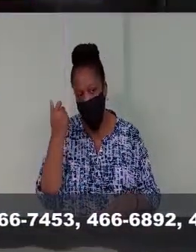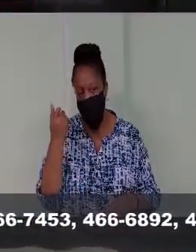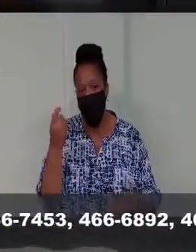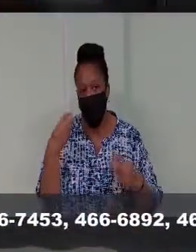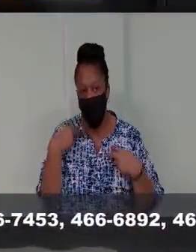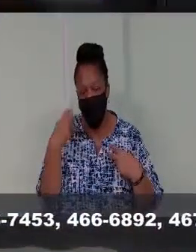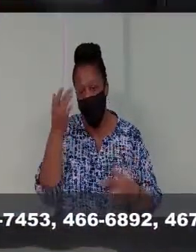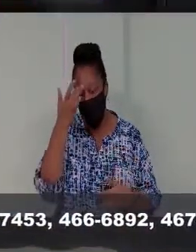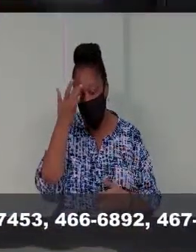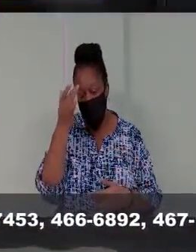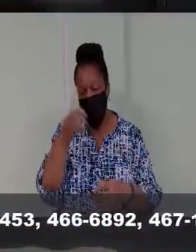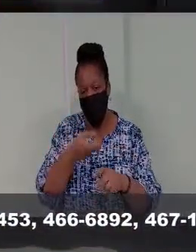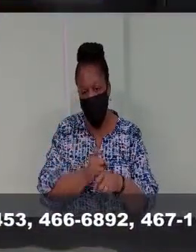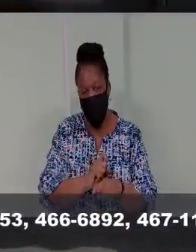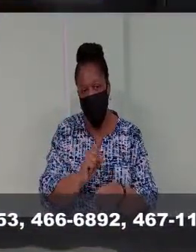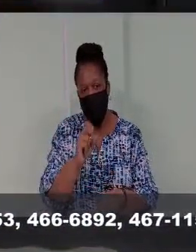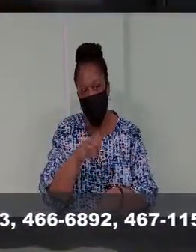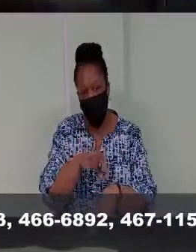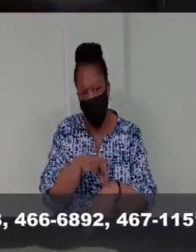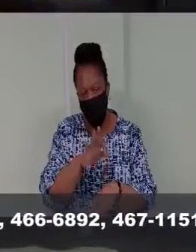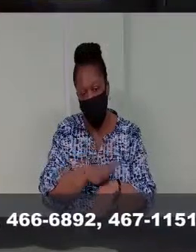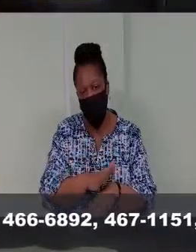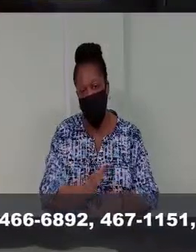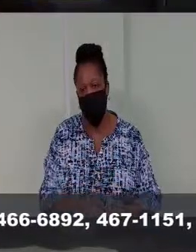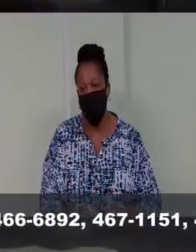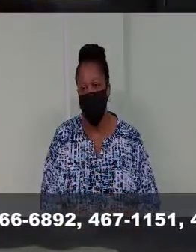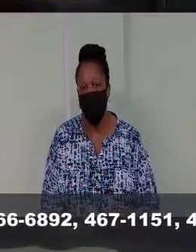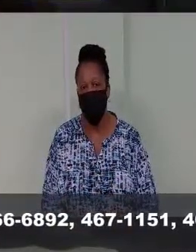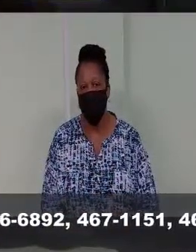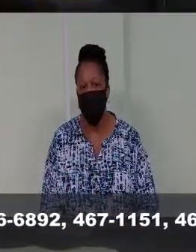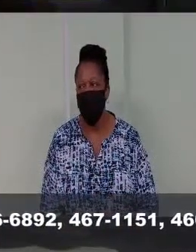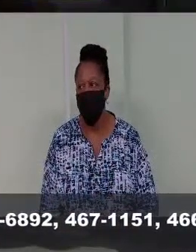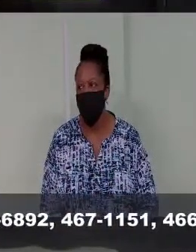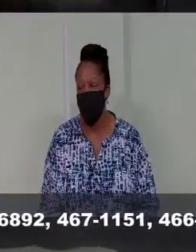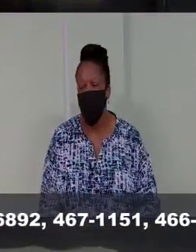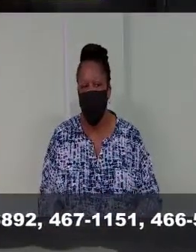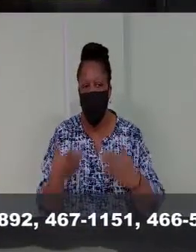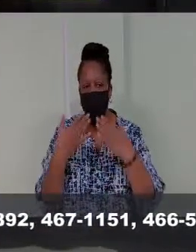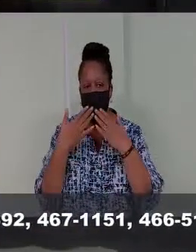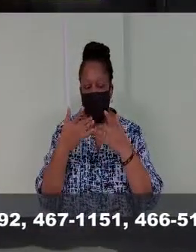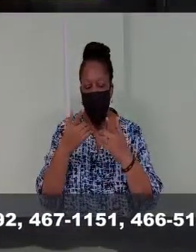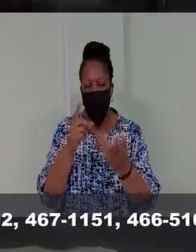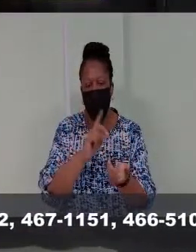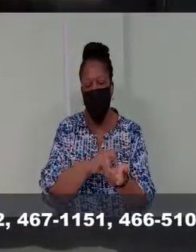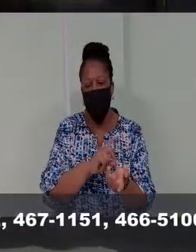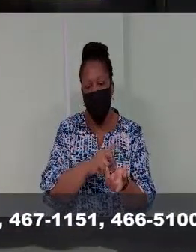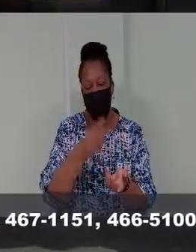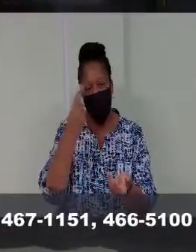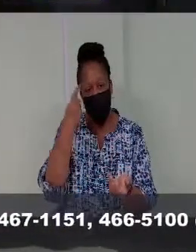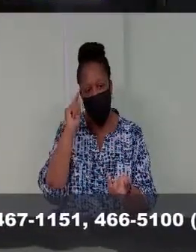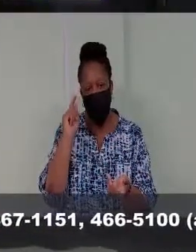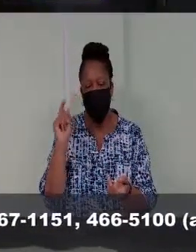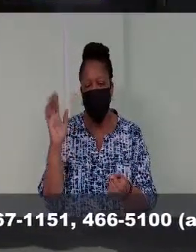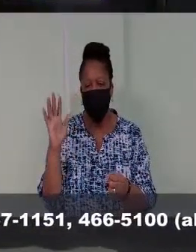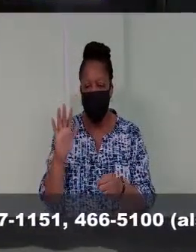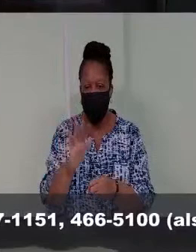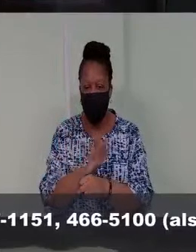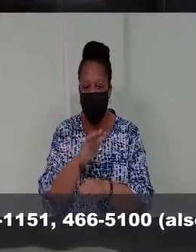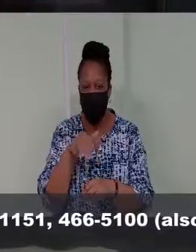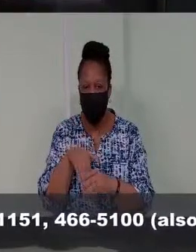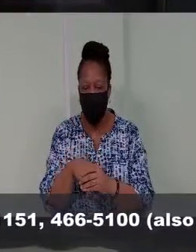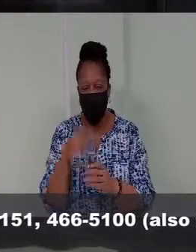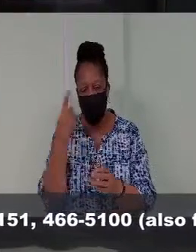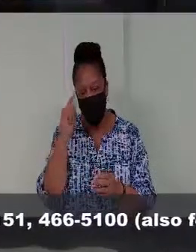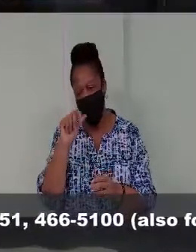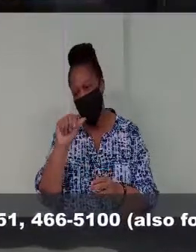Thank you very much, Dr. Wilkinson, for filling in for Dr. Laws